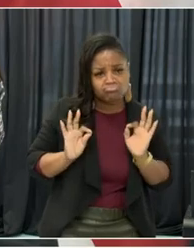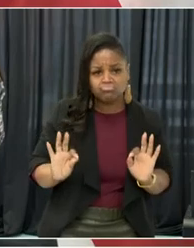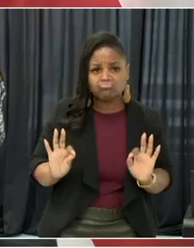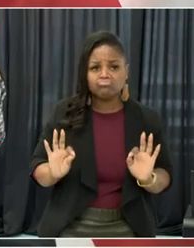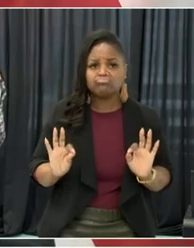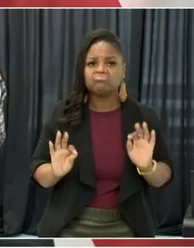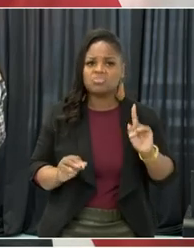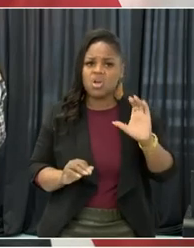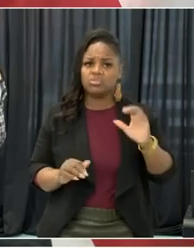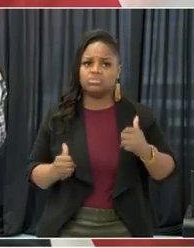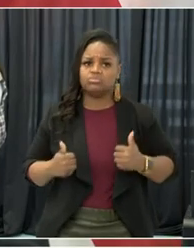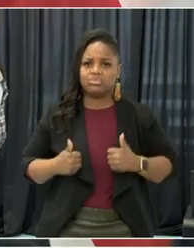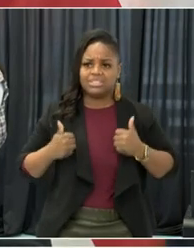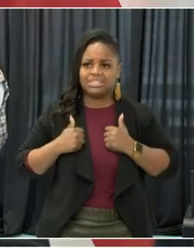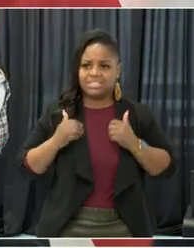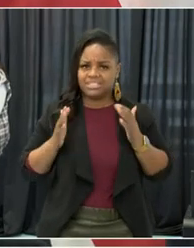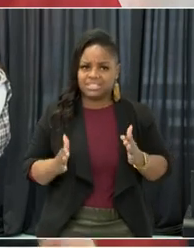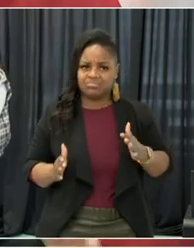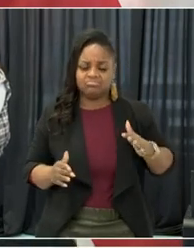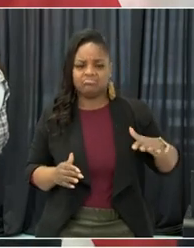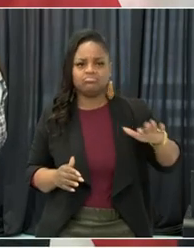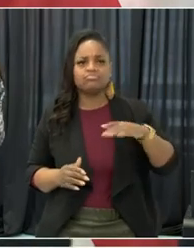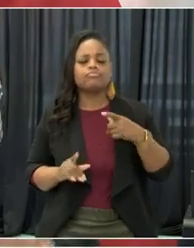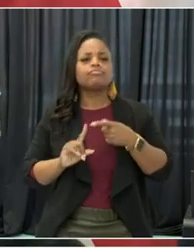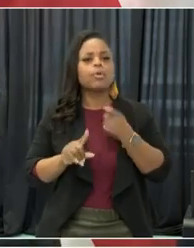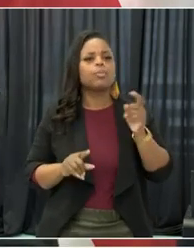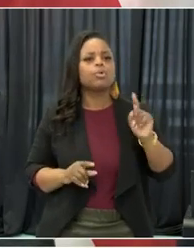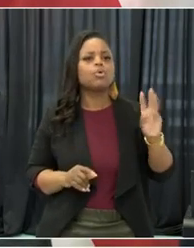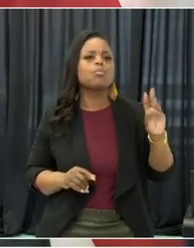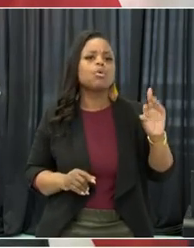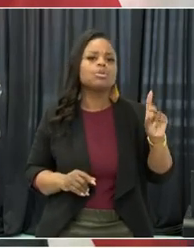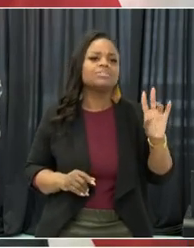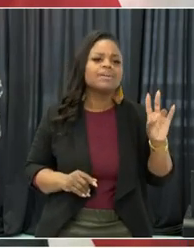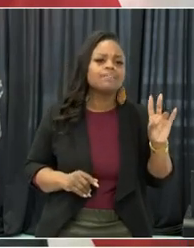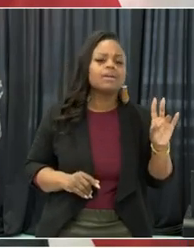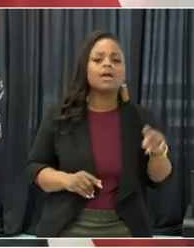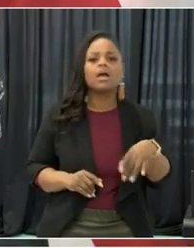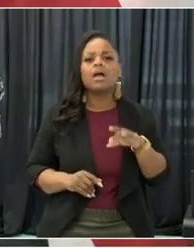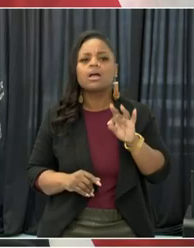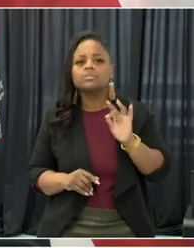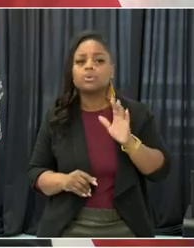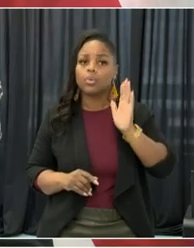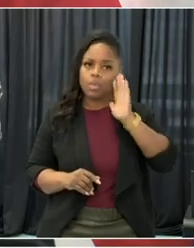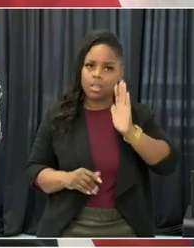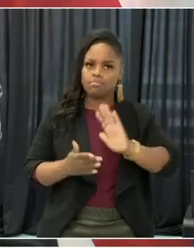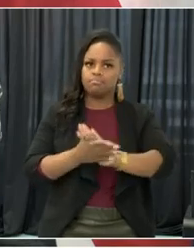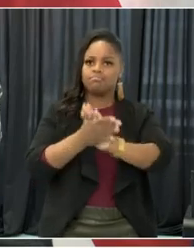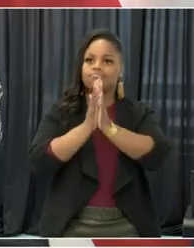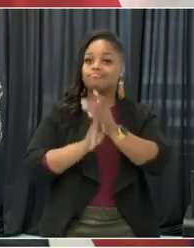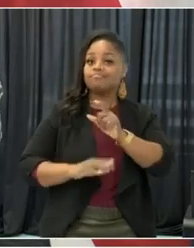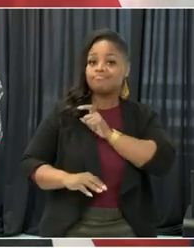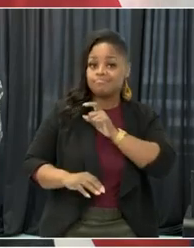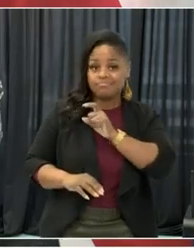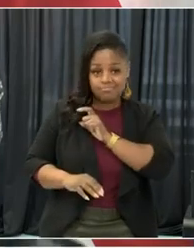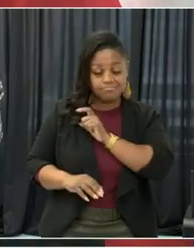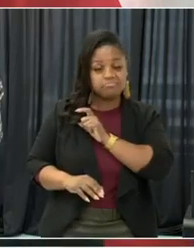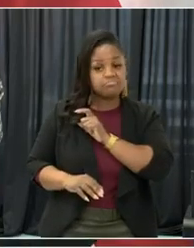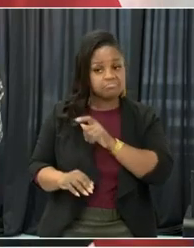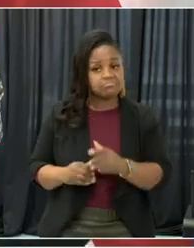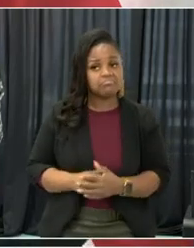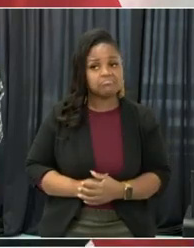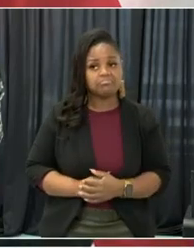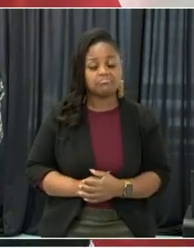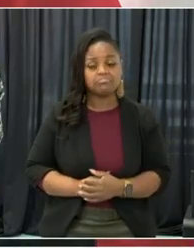D.C. residents, primarily from Ward 7 and Ward 8, who will be police officers on the streets of the District of Columbia. In addition to